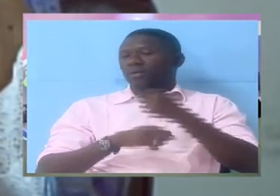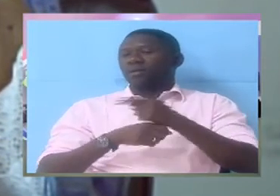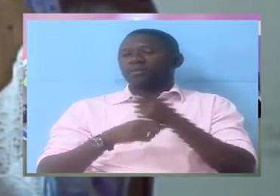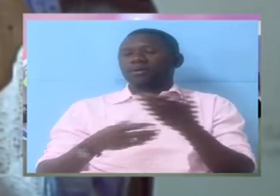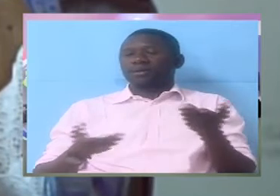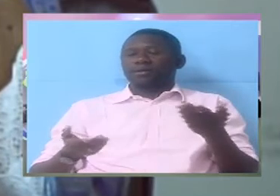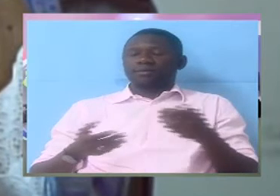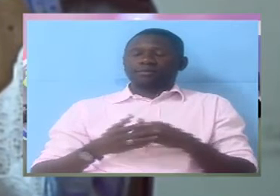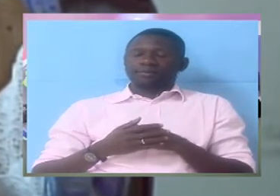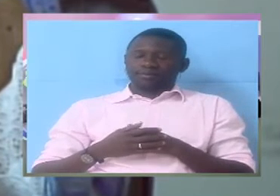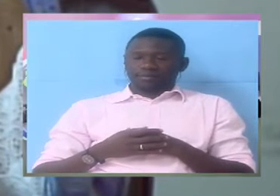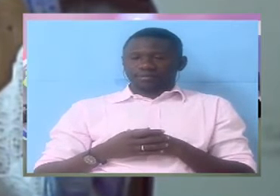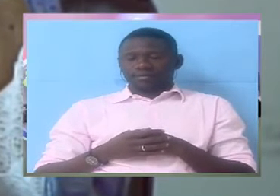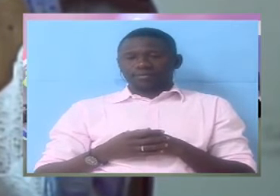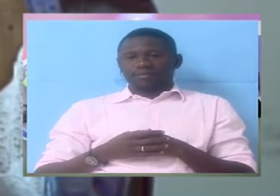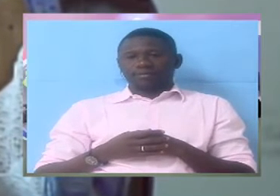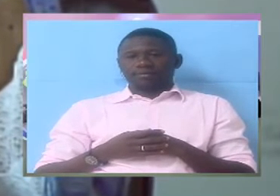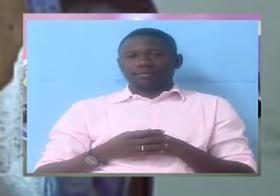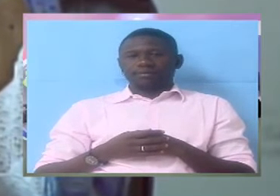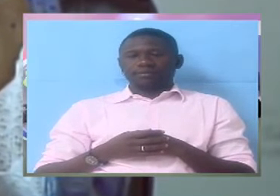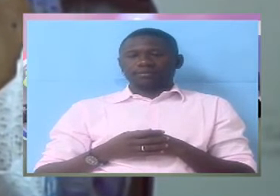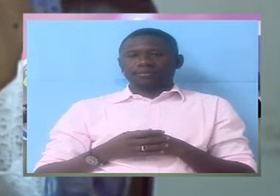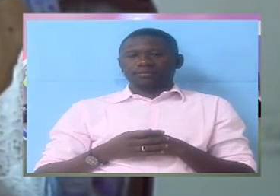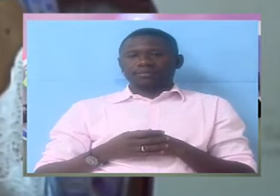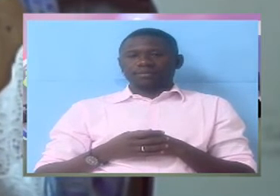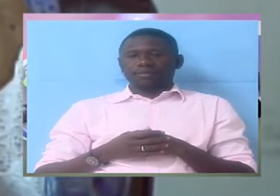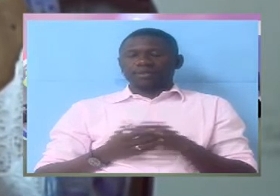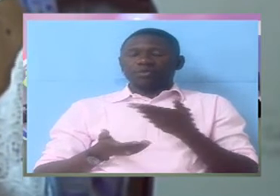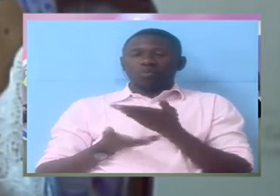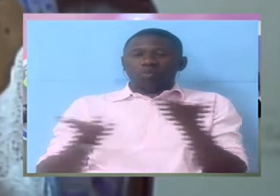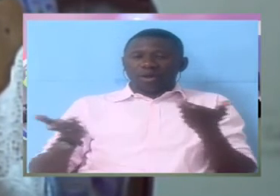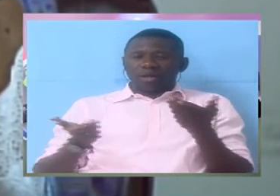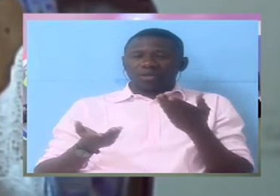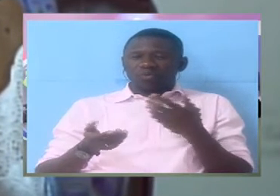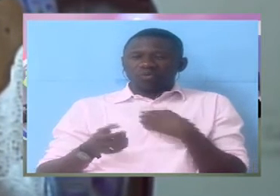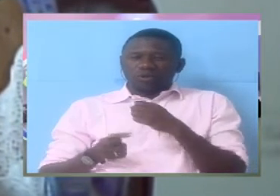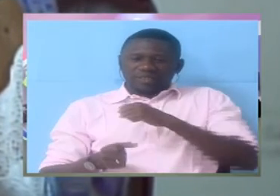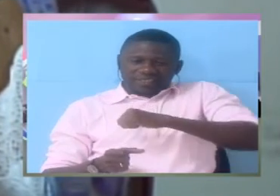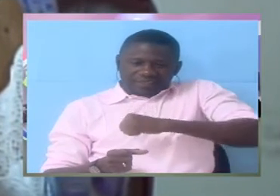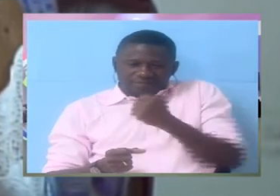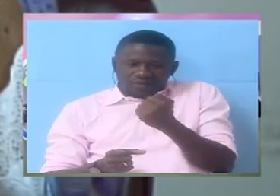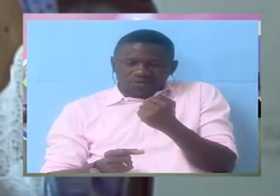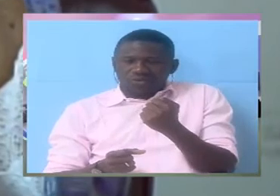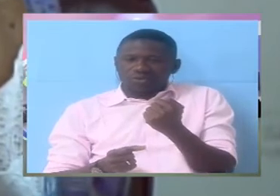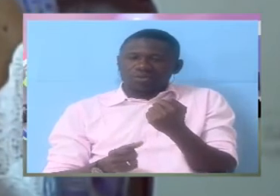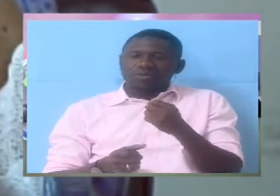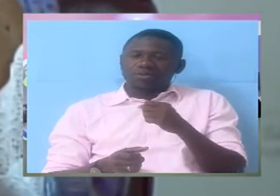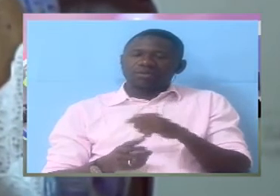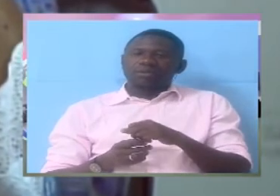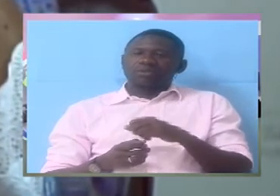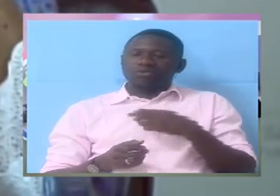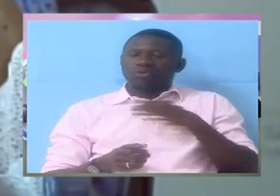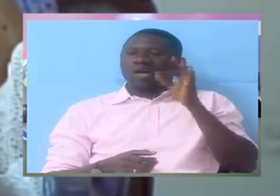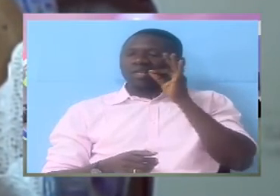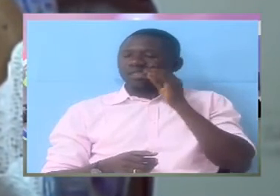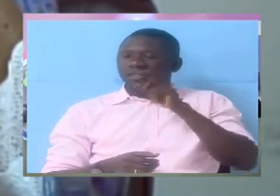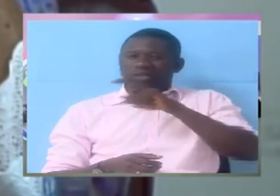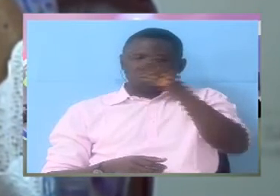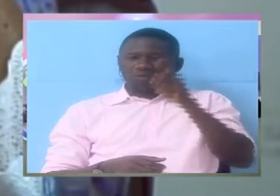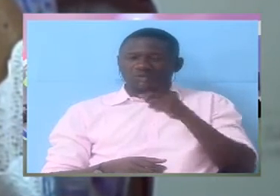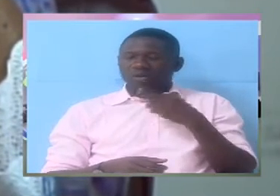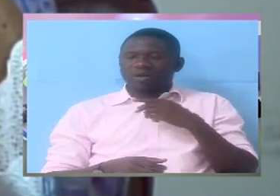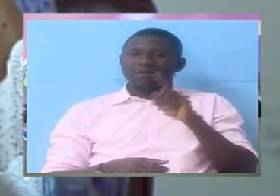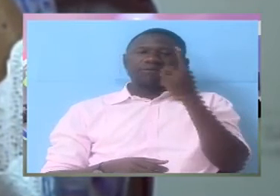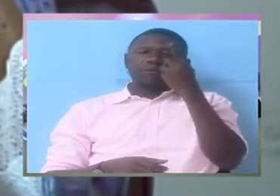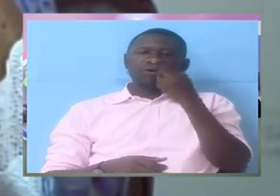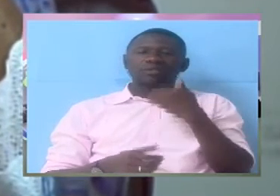Sila te ido kota ngola tumalame na ulbe janne. That is why your reluctance answer the questions when they were first posed